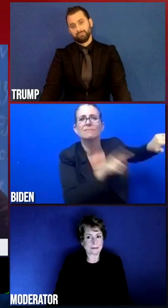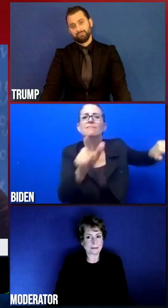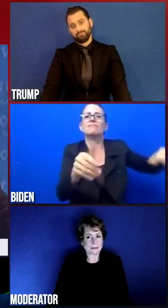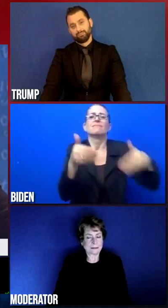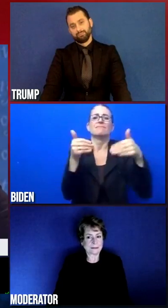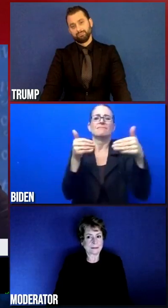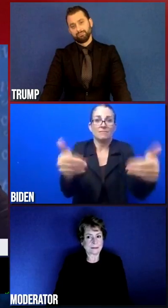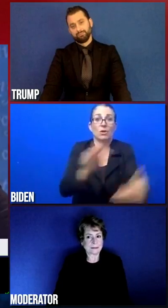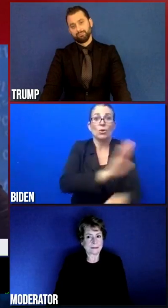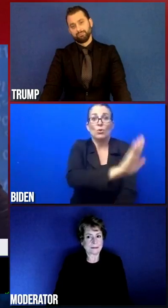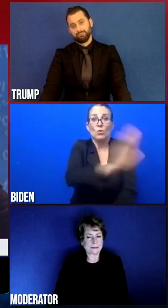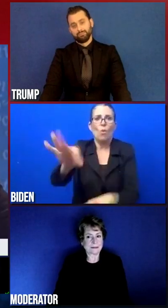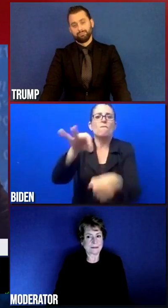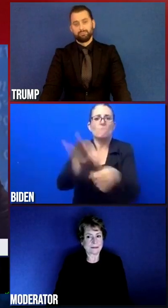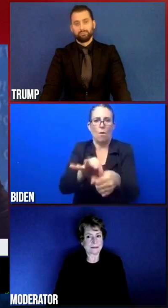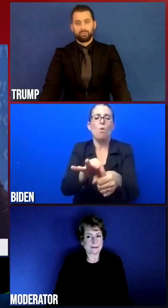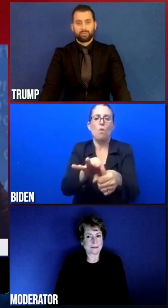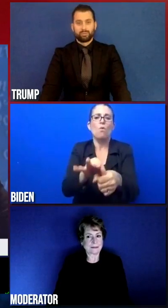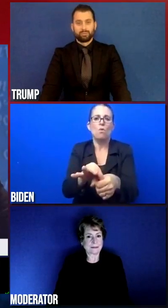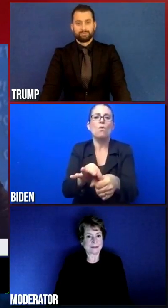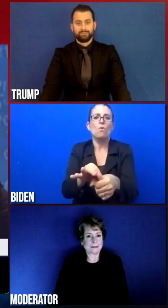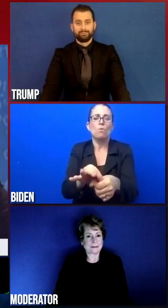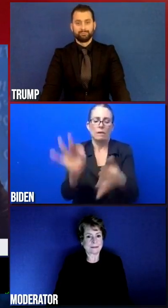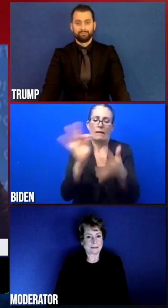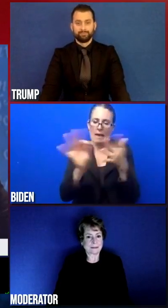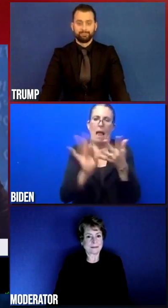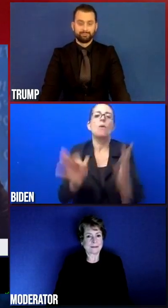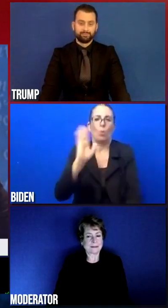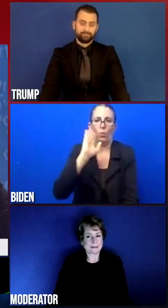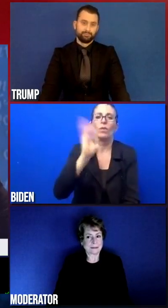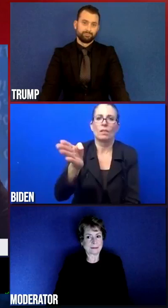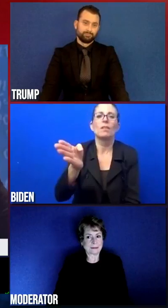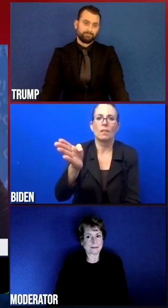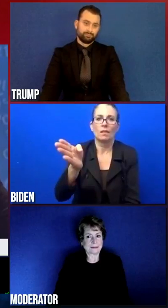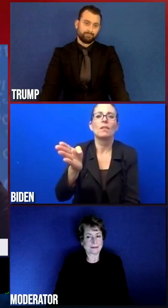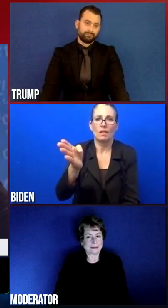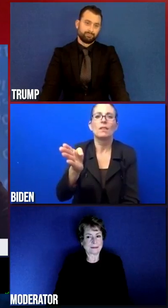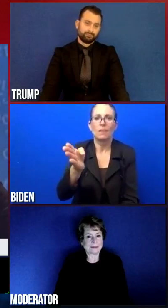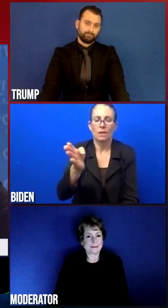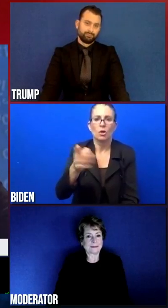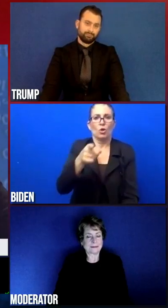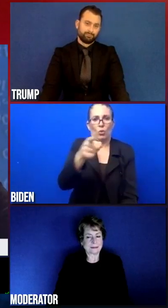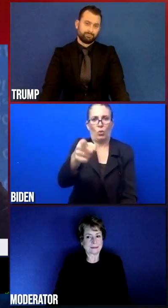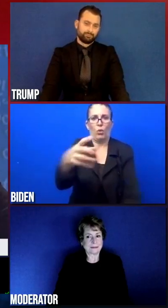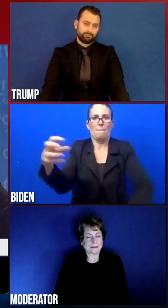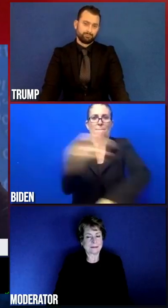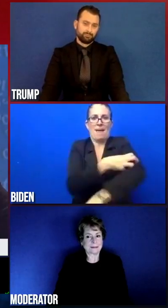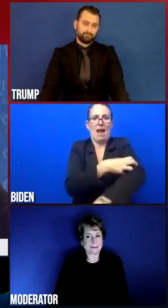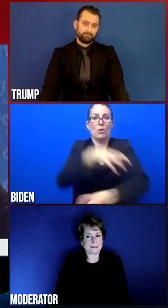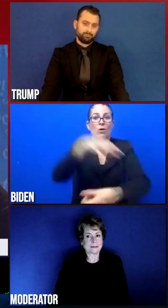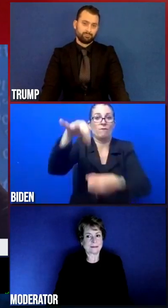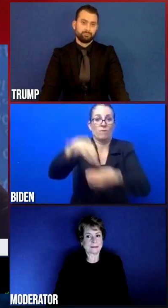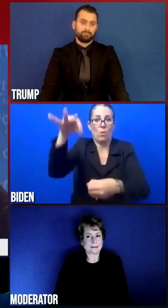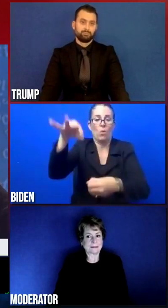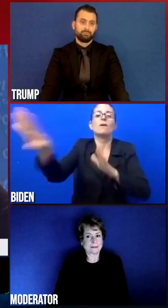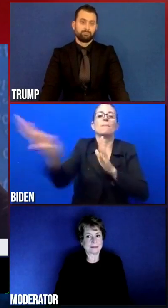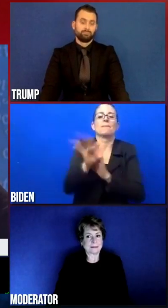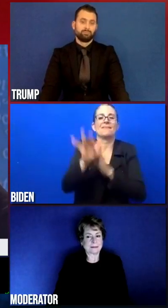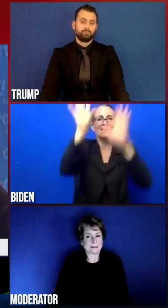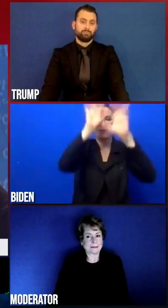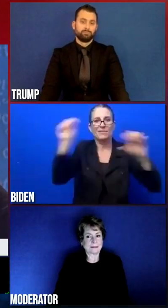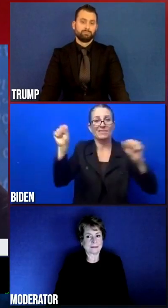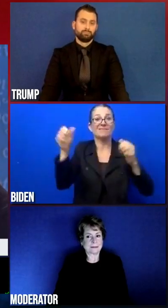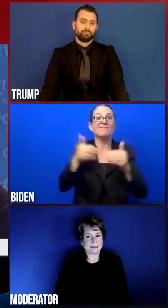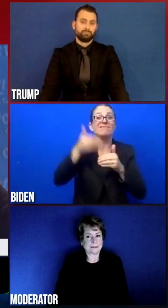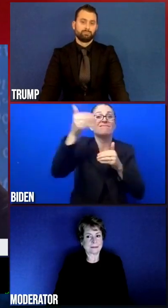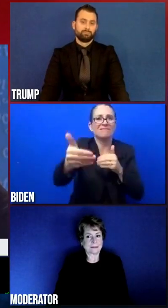go. He can't stay in power. It won't happen. It won't happen. So vote. Just make sure you understand you have